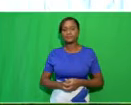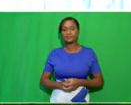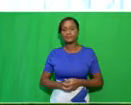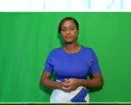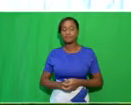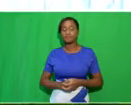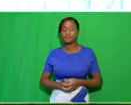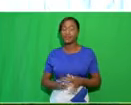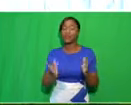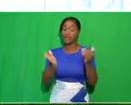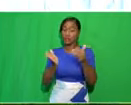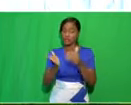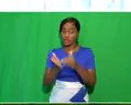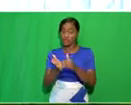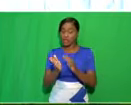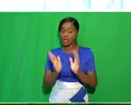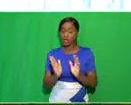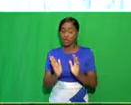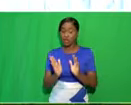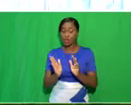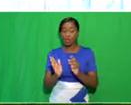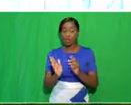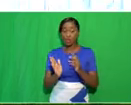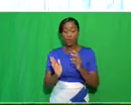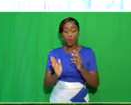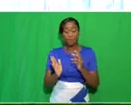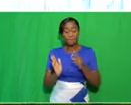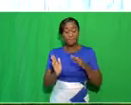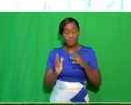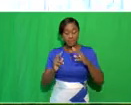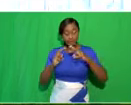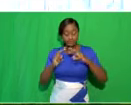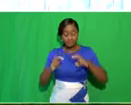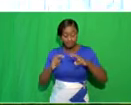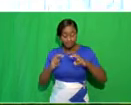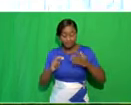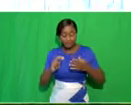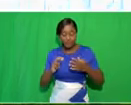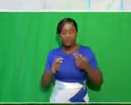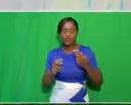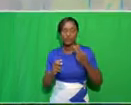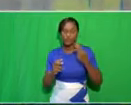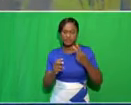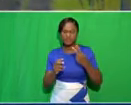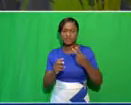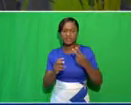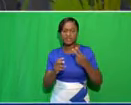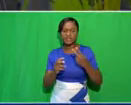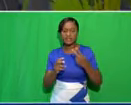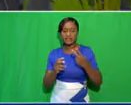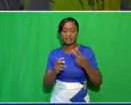Now, again, we look at Birmingham City data, but we can see high-performing systems with the